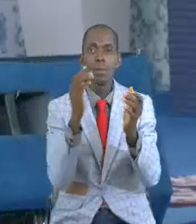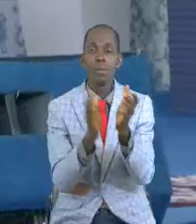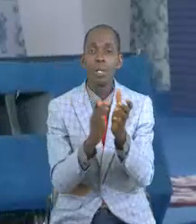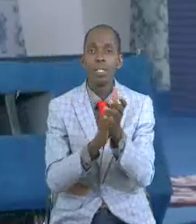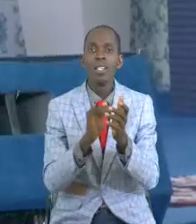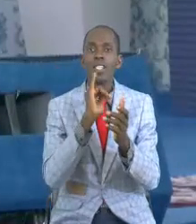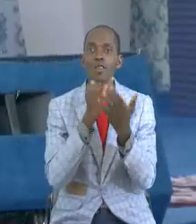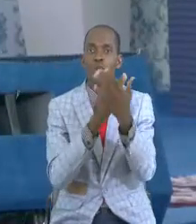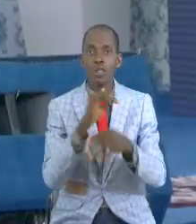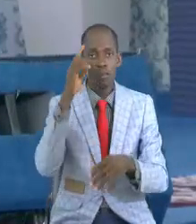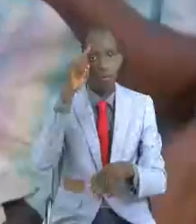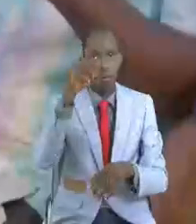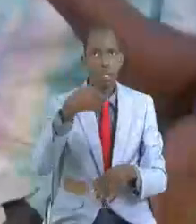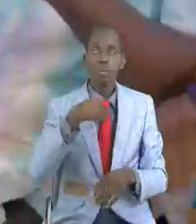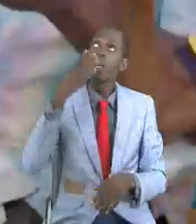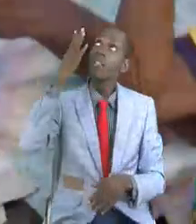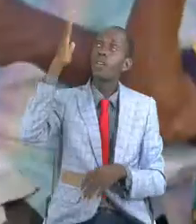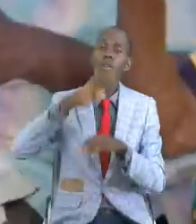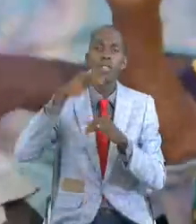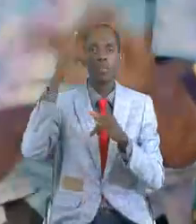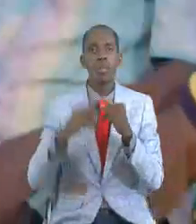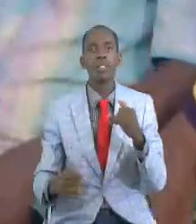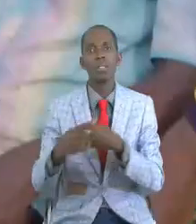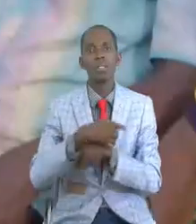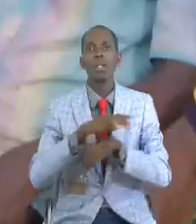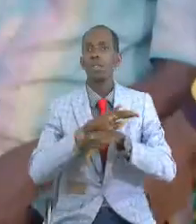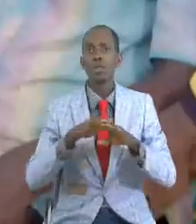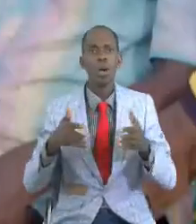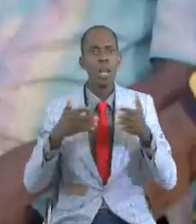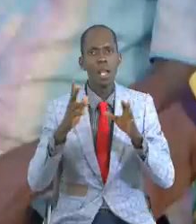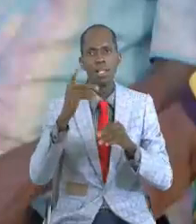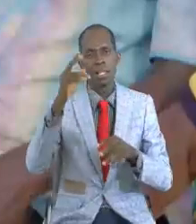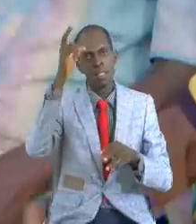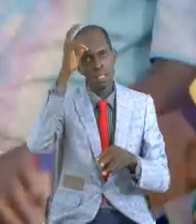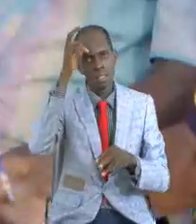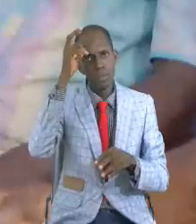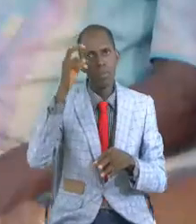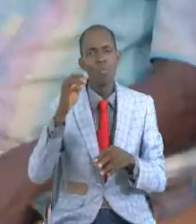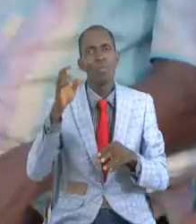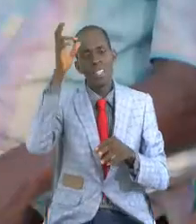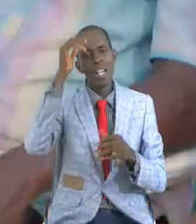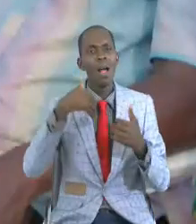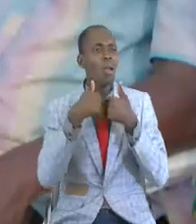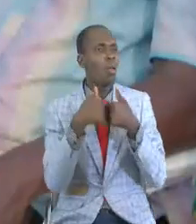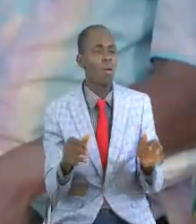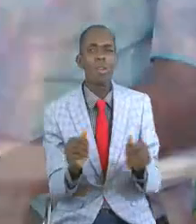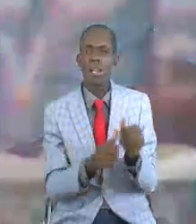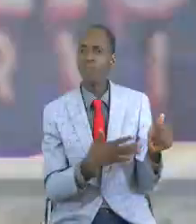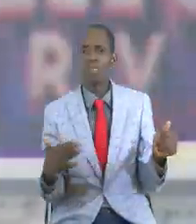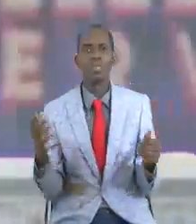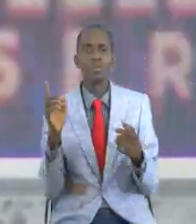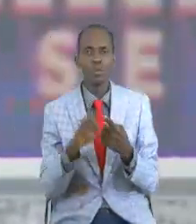you on the final day. Don't allow the devil, he's lost everything, to come to